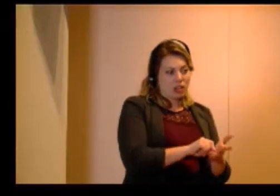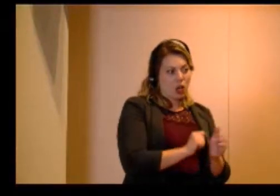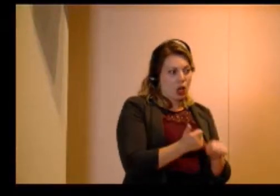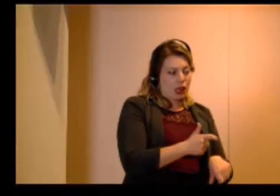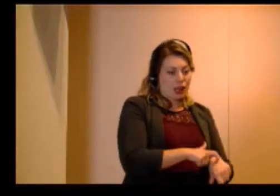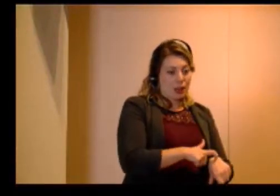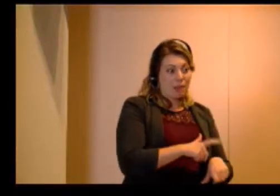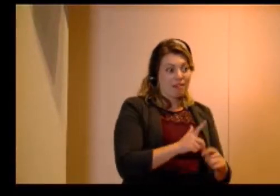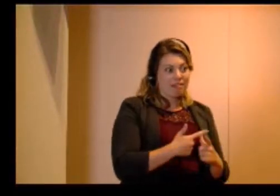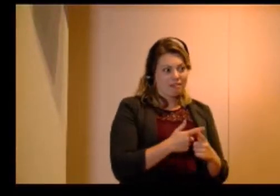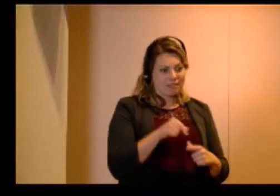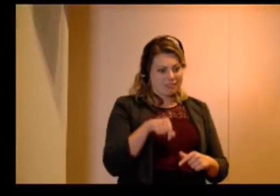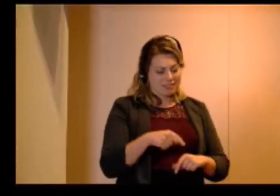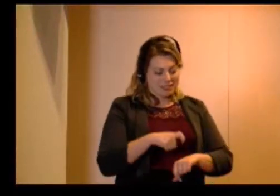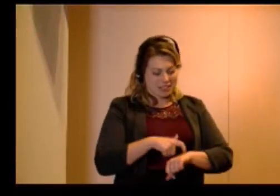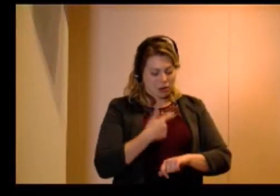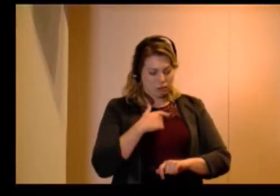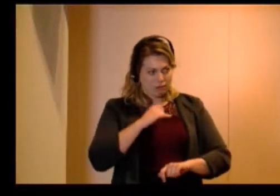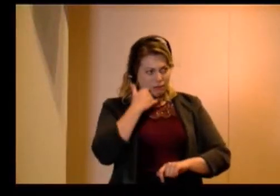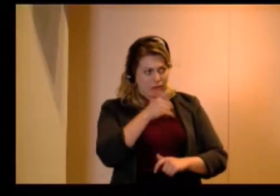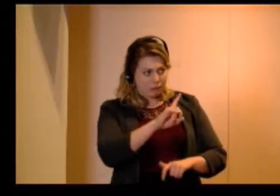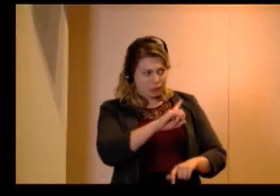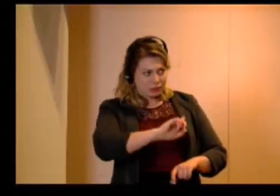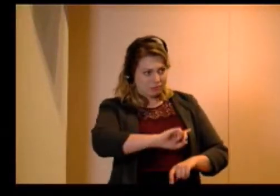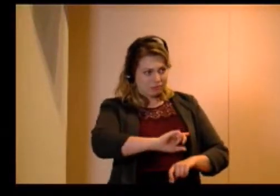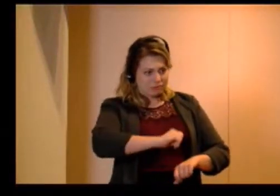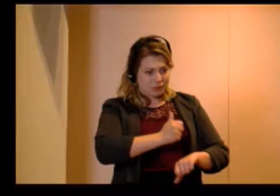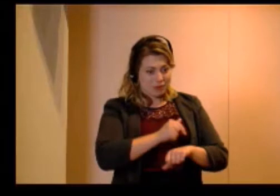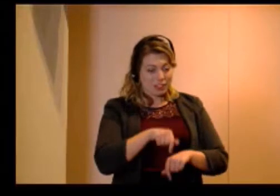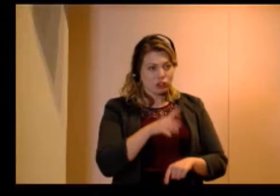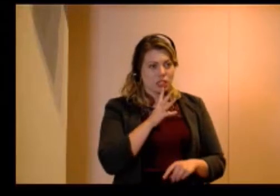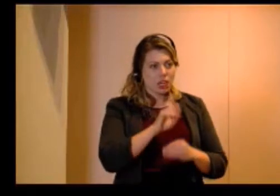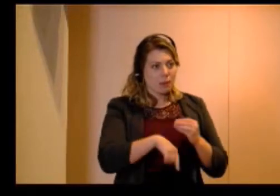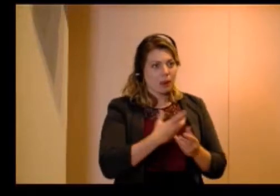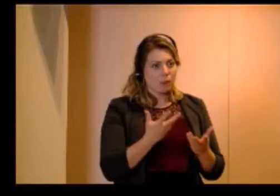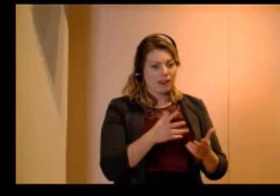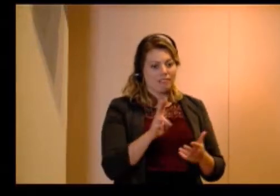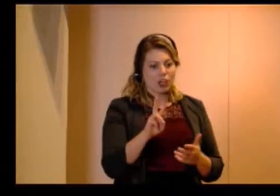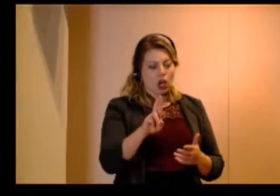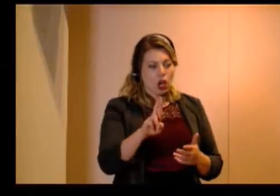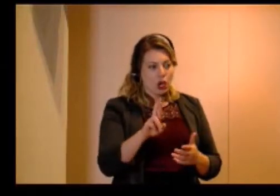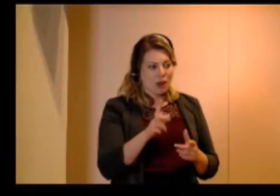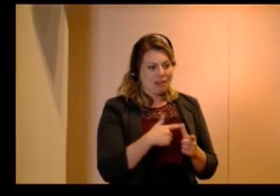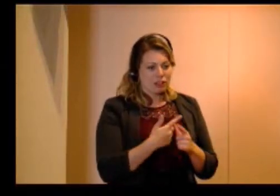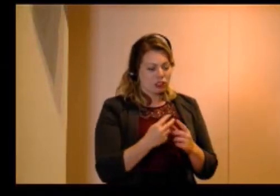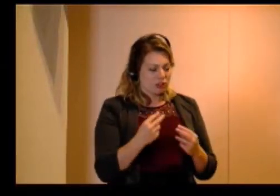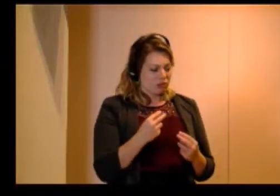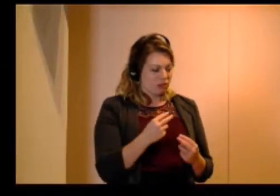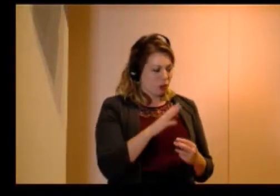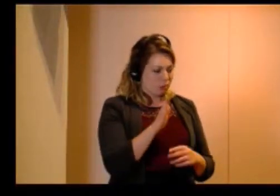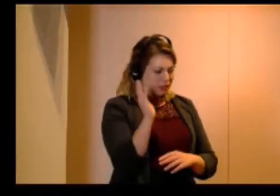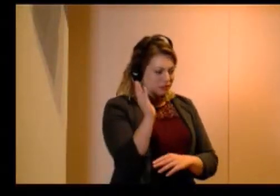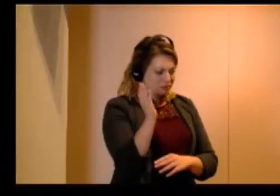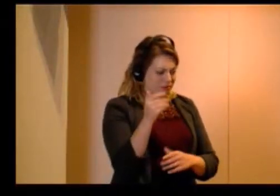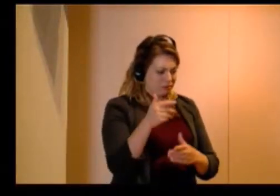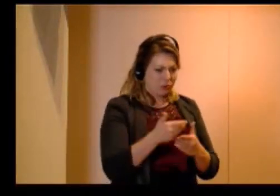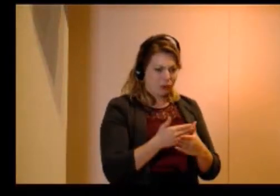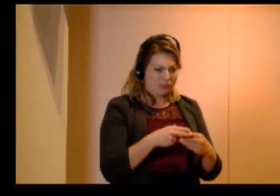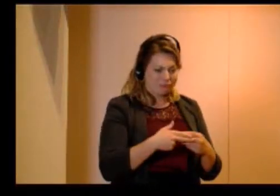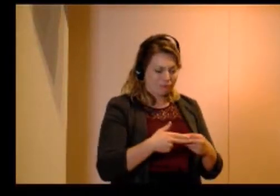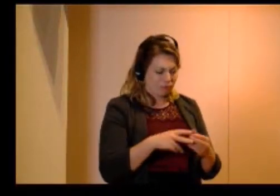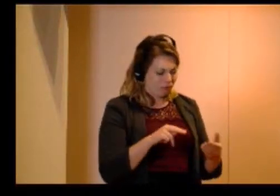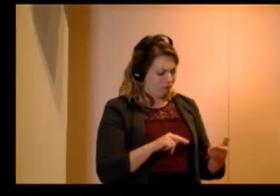the phone for this time round, and she was talking all about VR. Yeah. And then she looked back at the presentation that she had made,